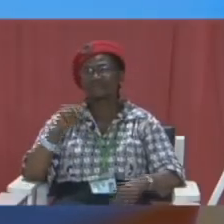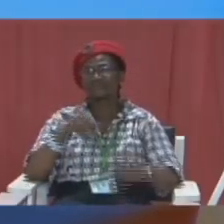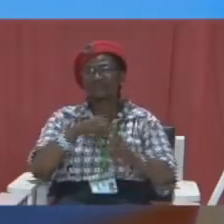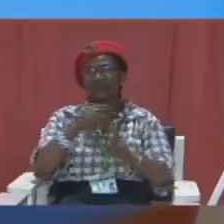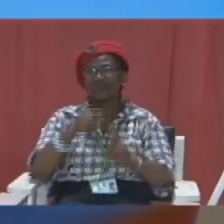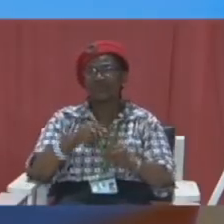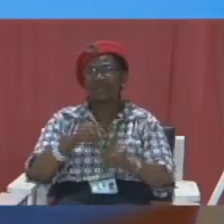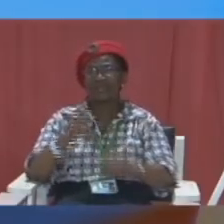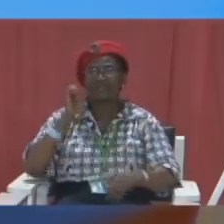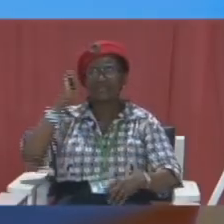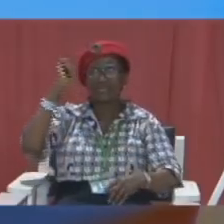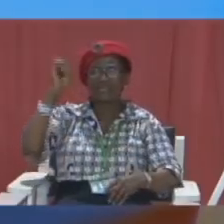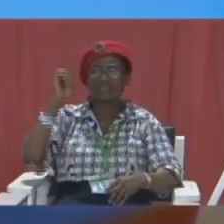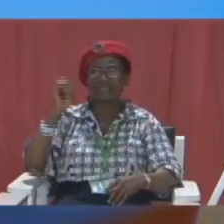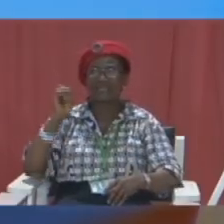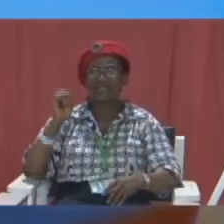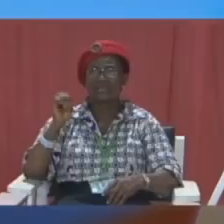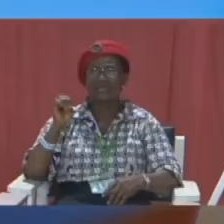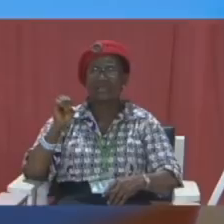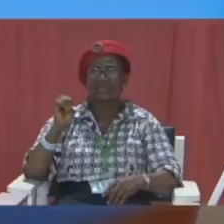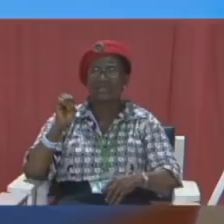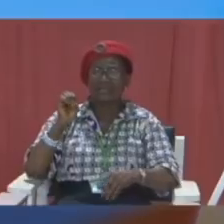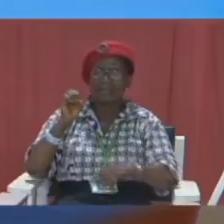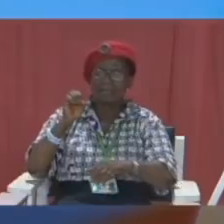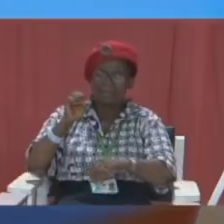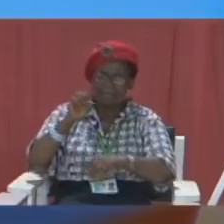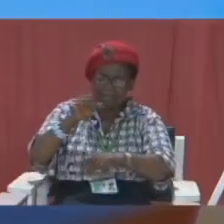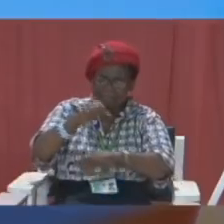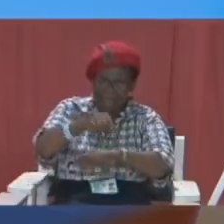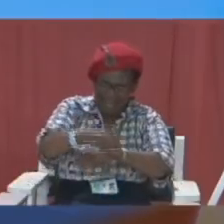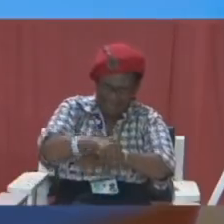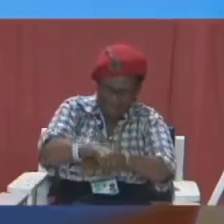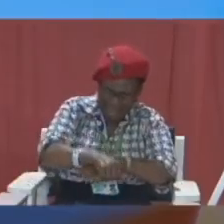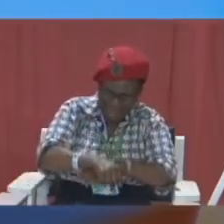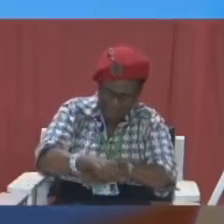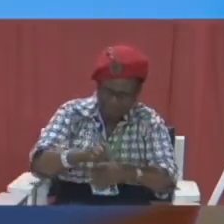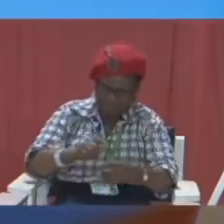bent down to touch the serpent,